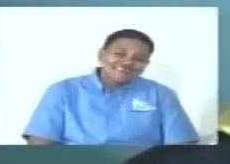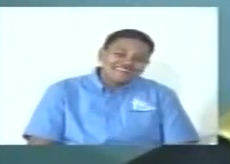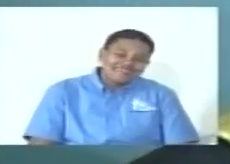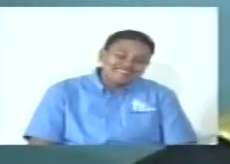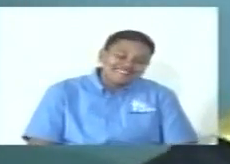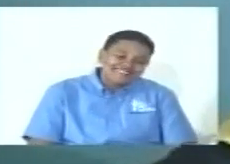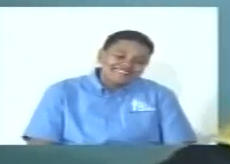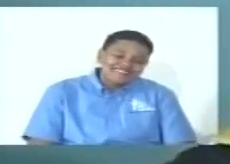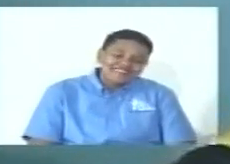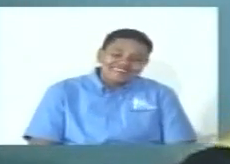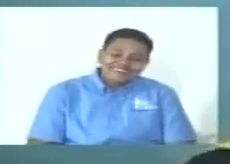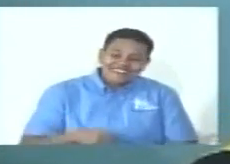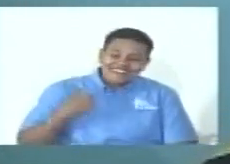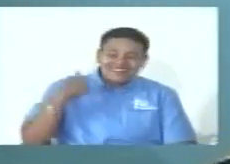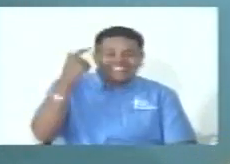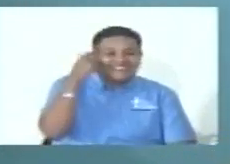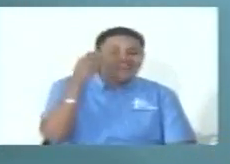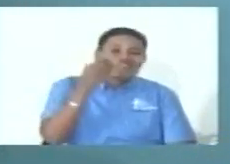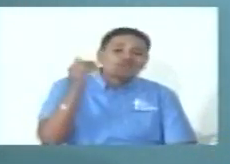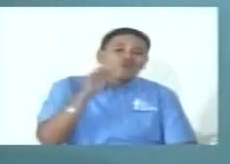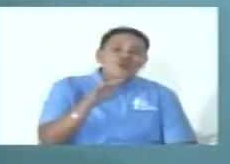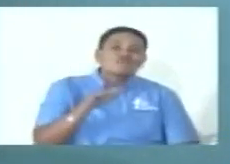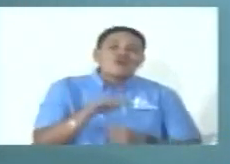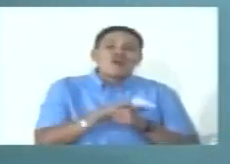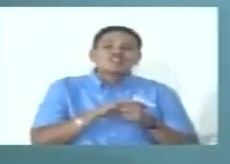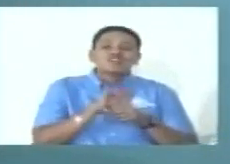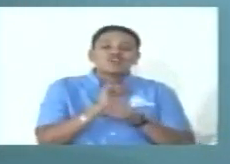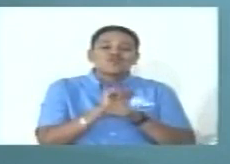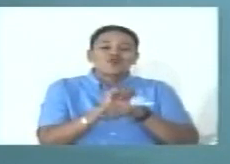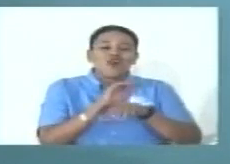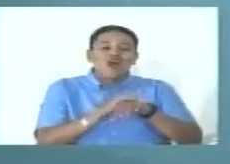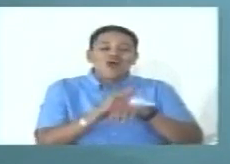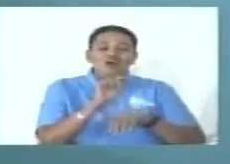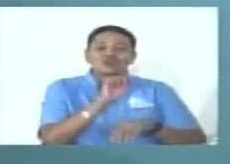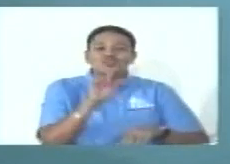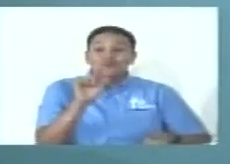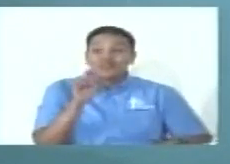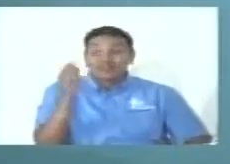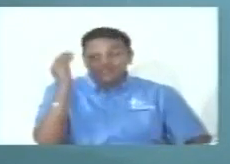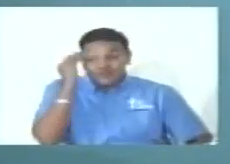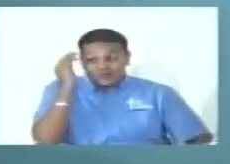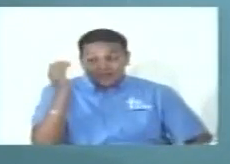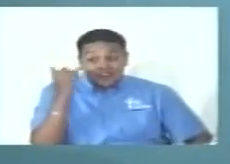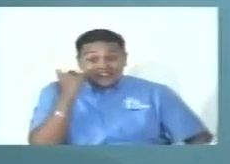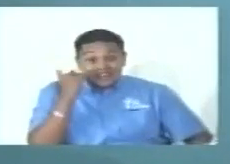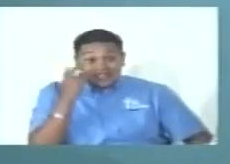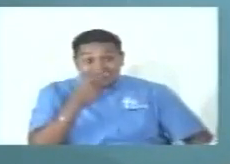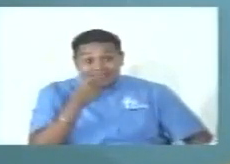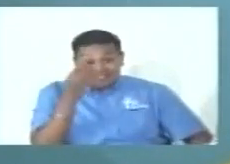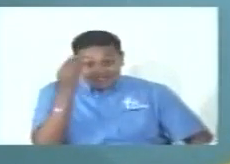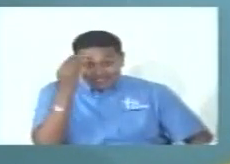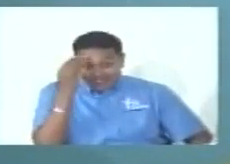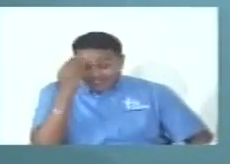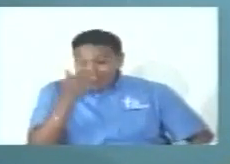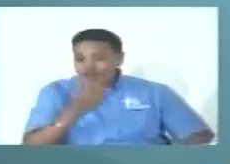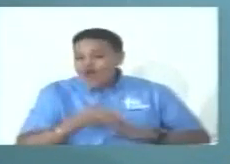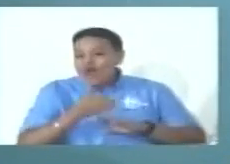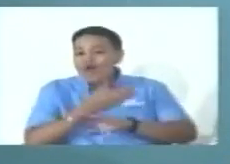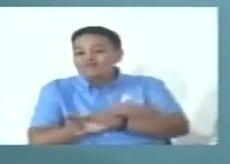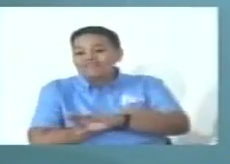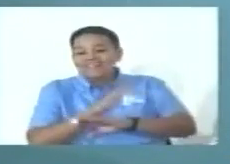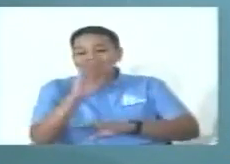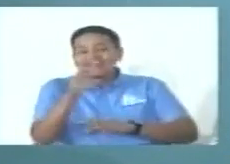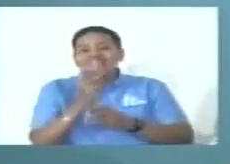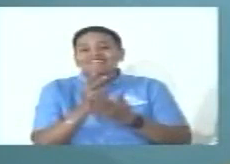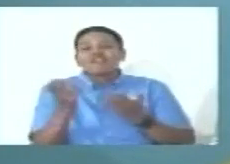I think there might have been a few of our constituents working at the toll, and they were told to give her an update. It never failed, you know. What are you